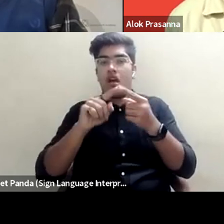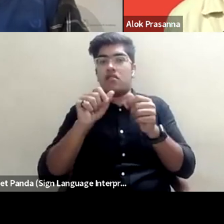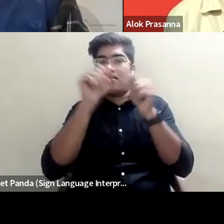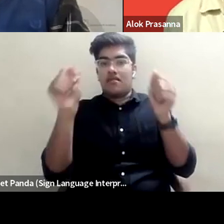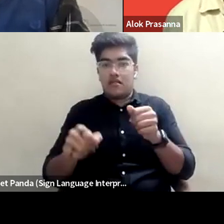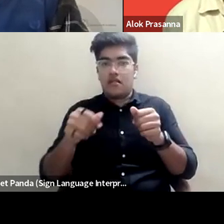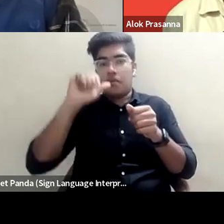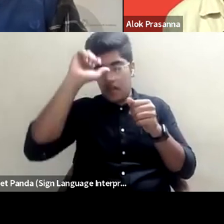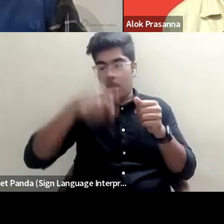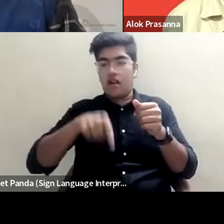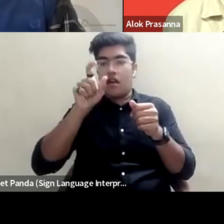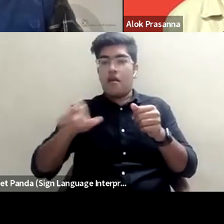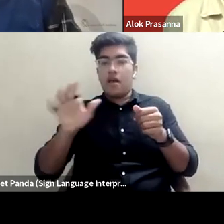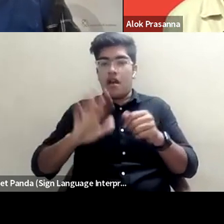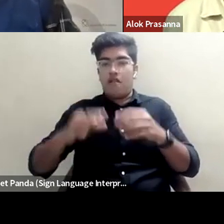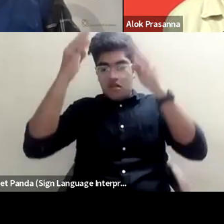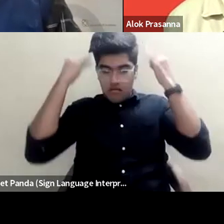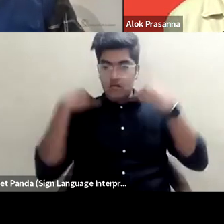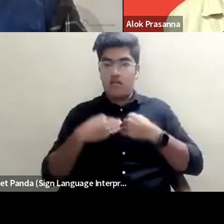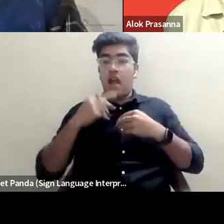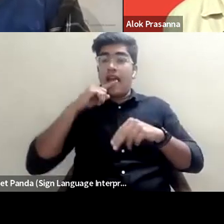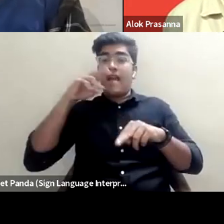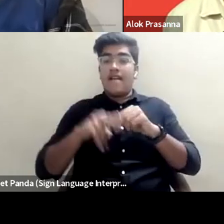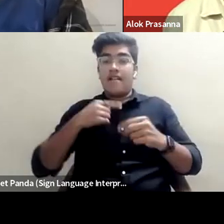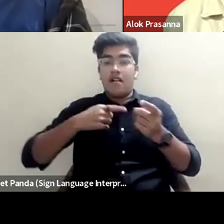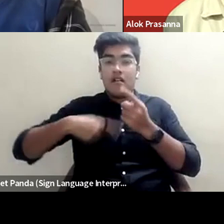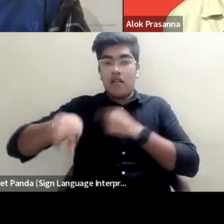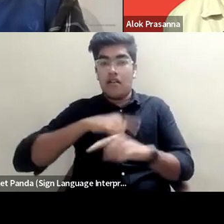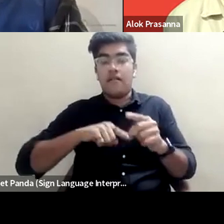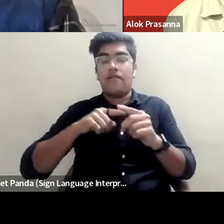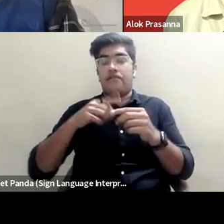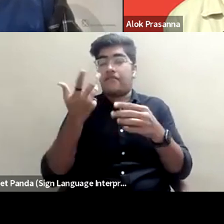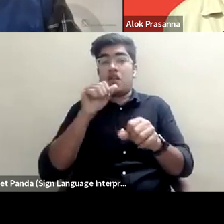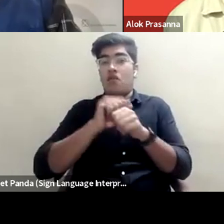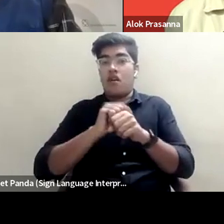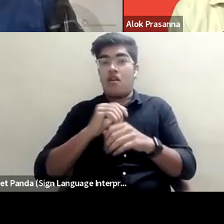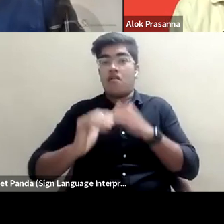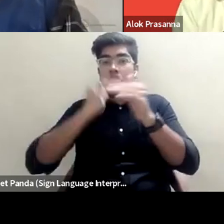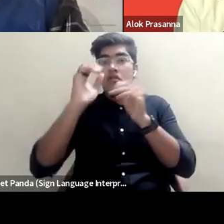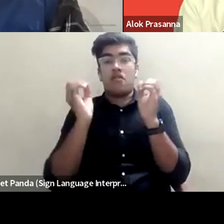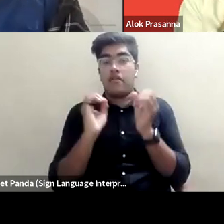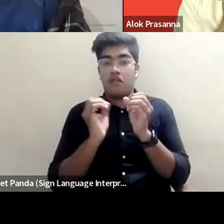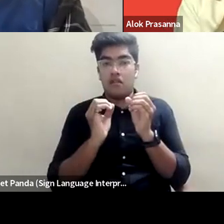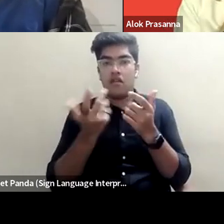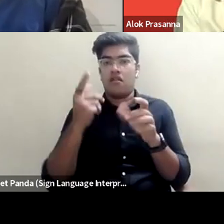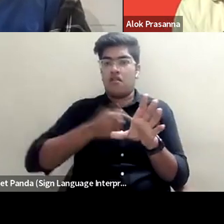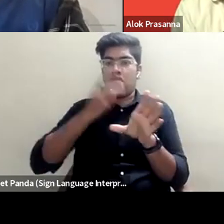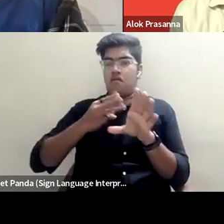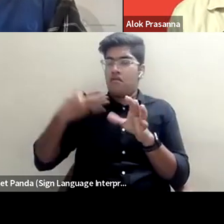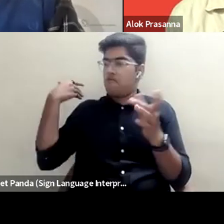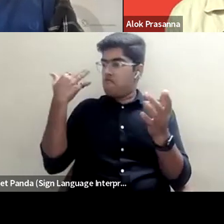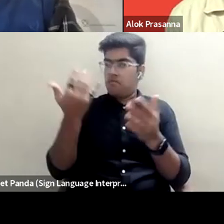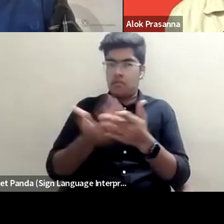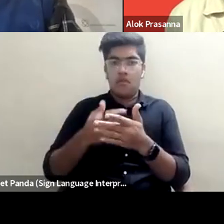Yeah. So unless we overcome, and unfortunately, I'm saying, even after so many years, we have not even been able